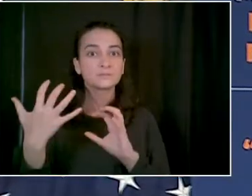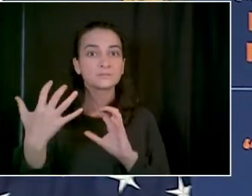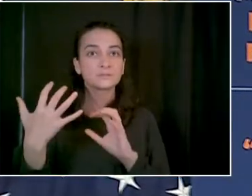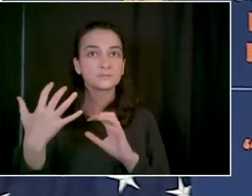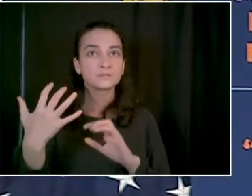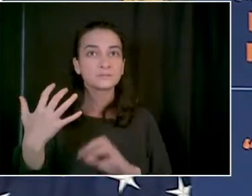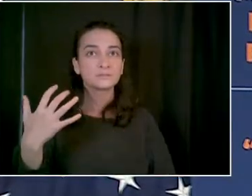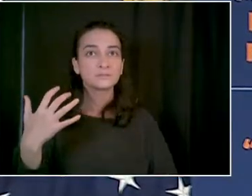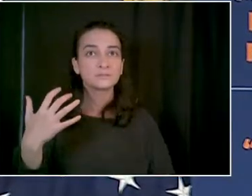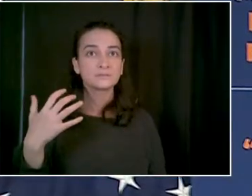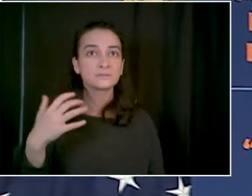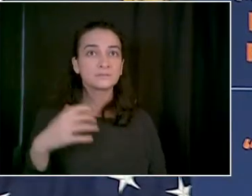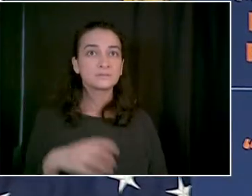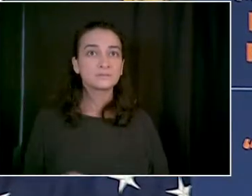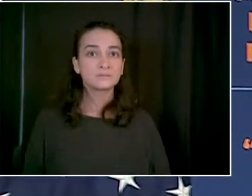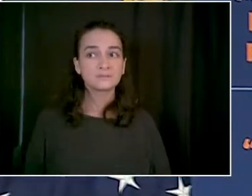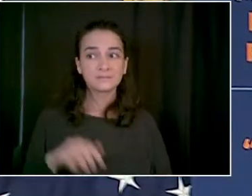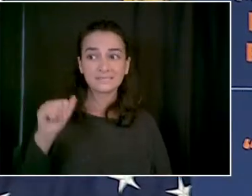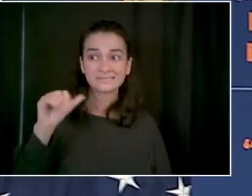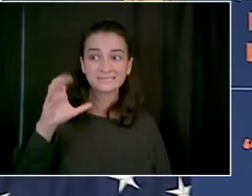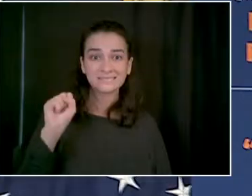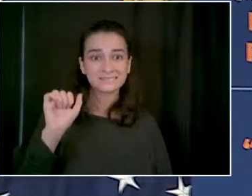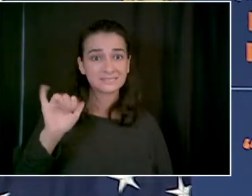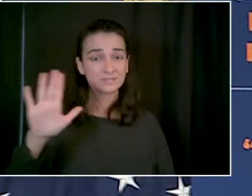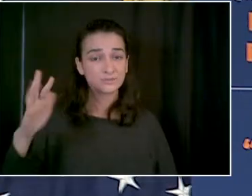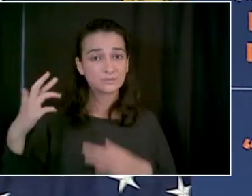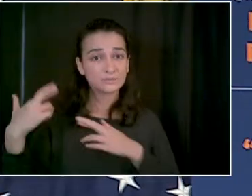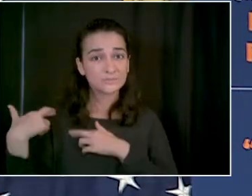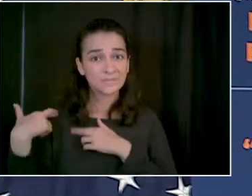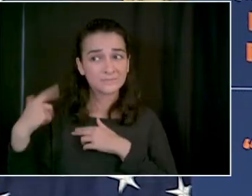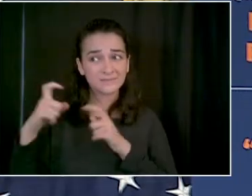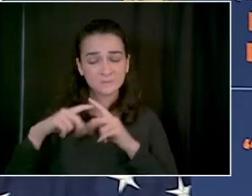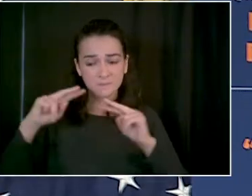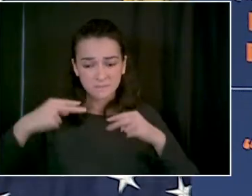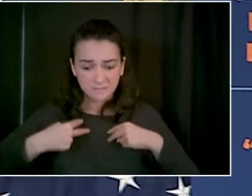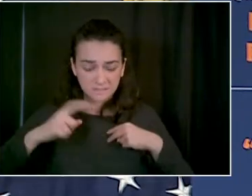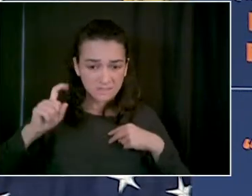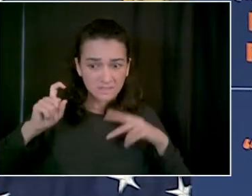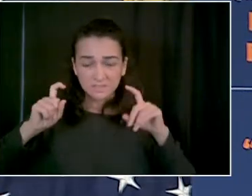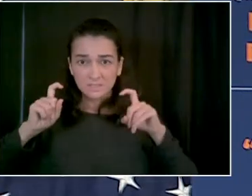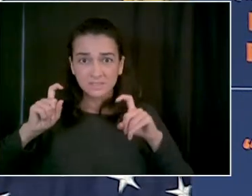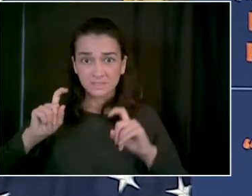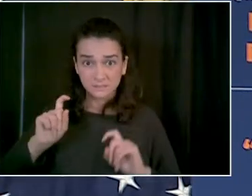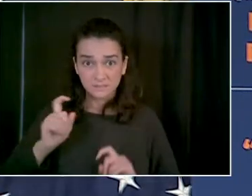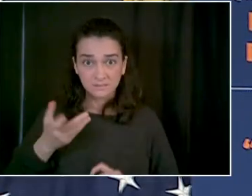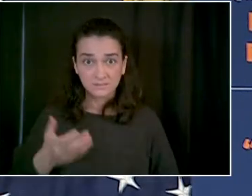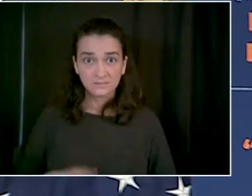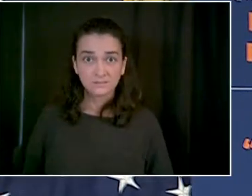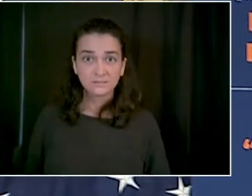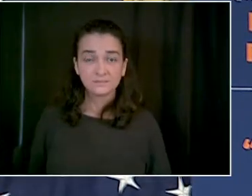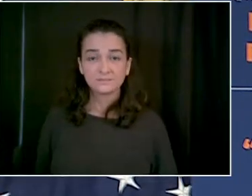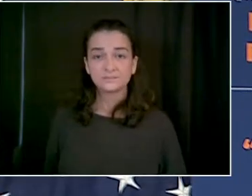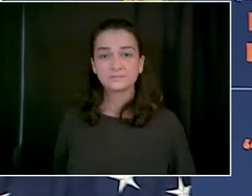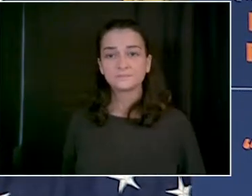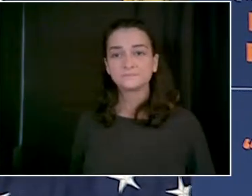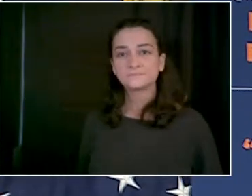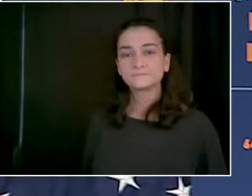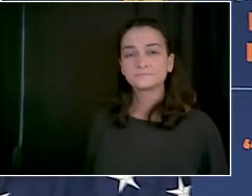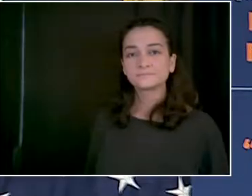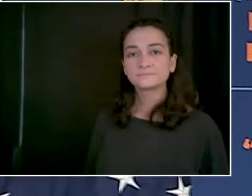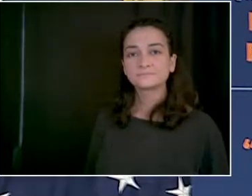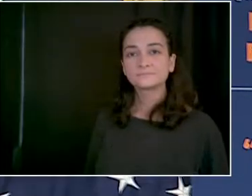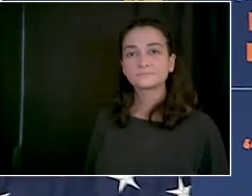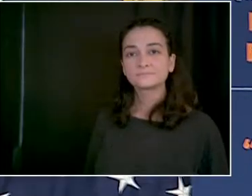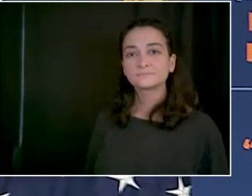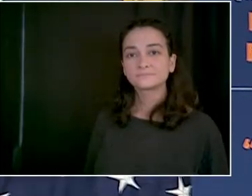it's always important to keep us aware of these cases and the 7 deaths that we had